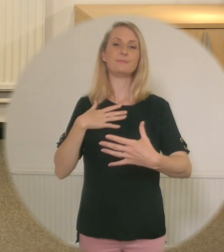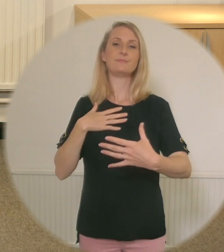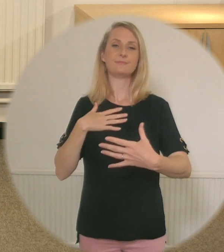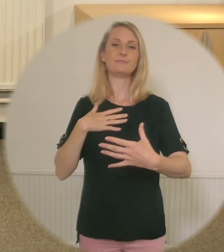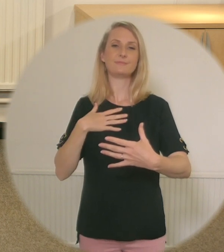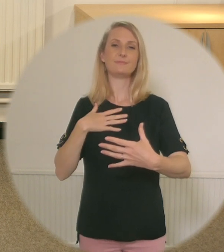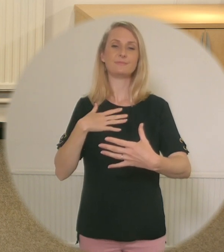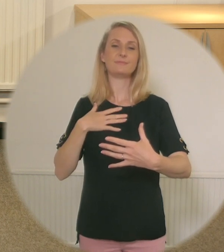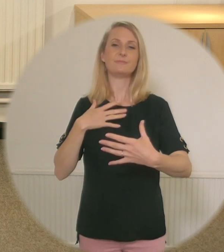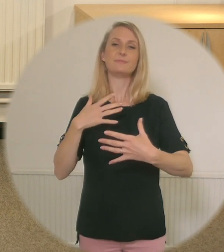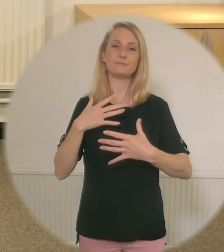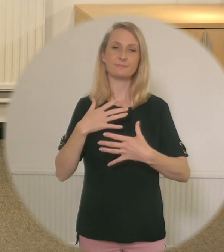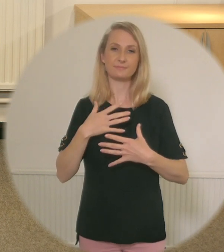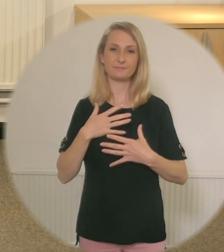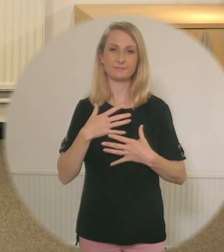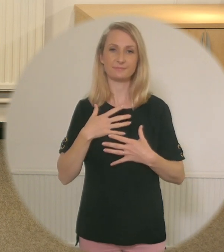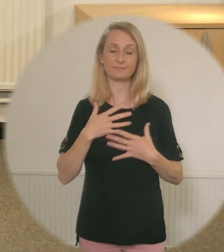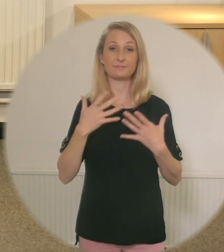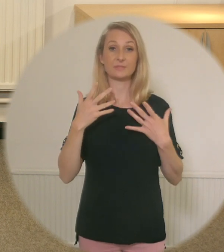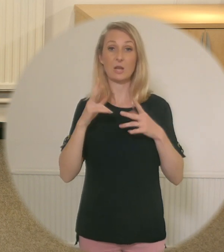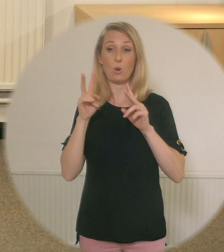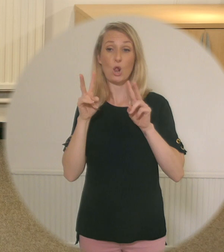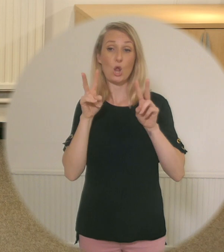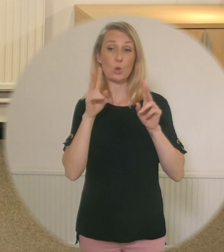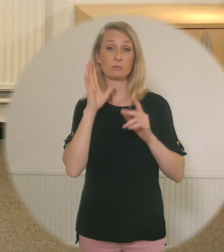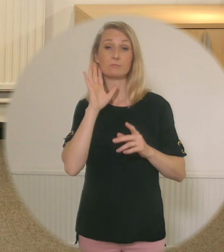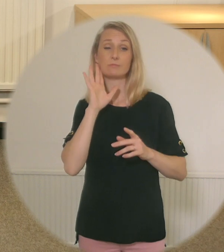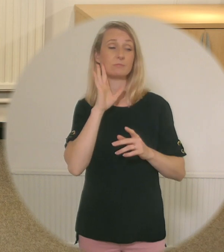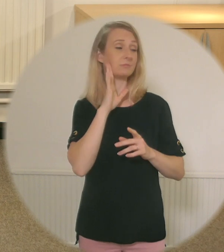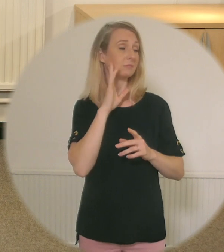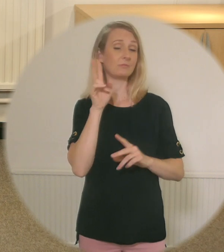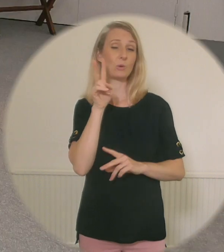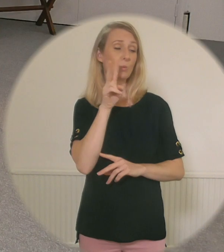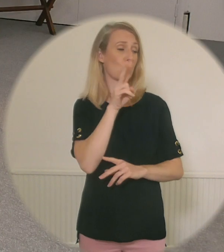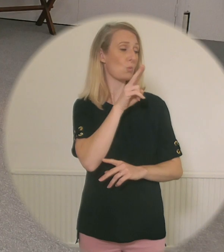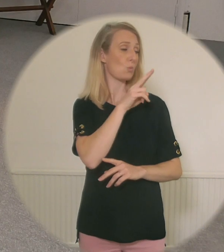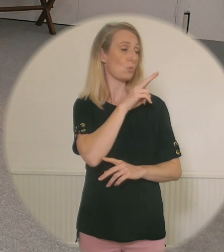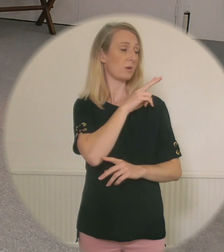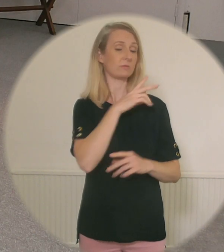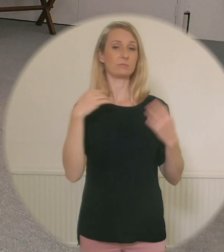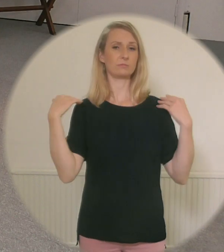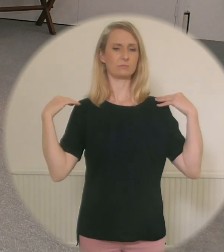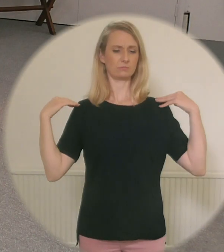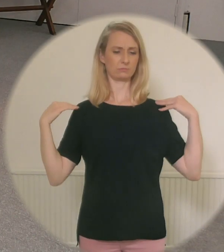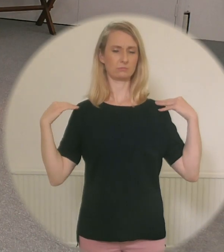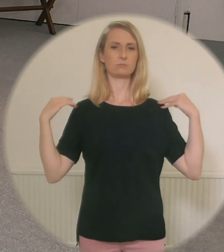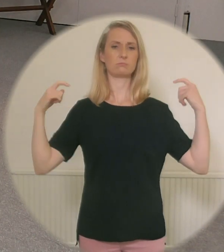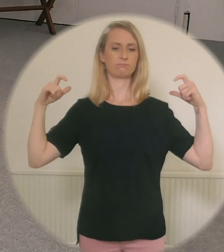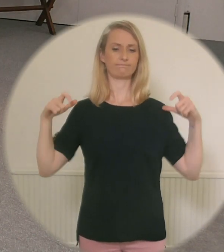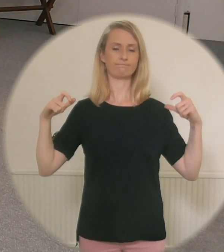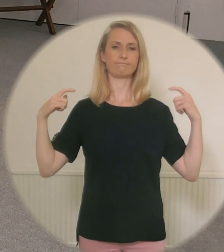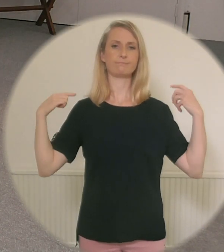And now we're going to turn to look over our left shoulder. Keep both of your shoulders square to the front.